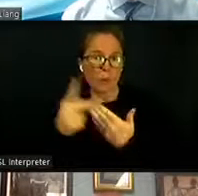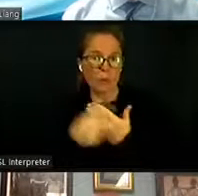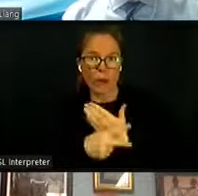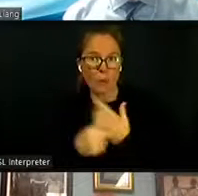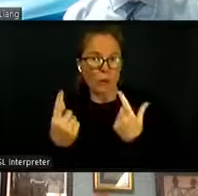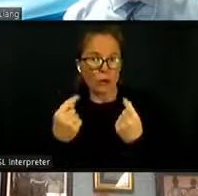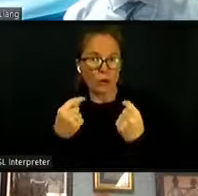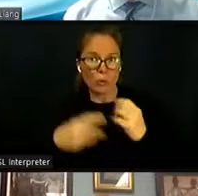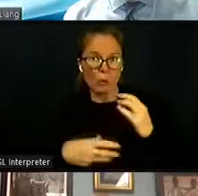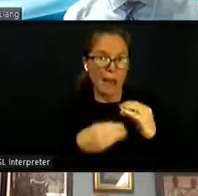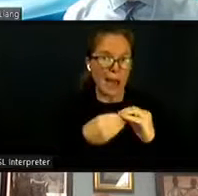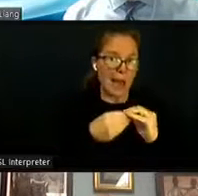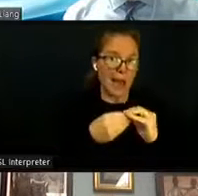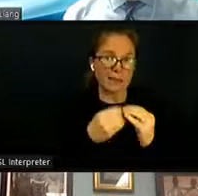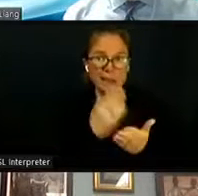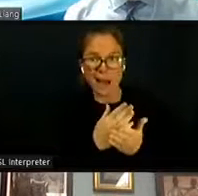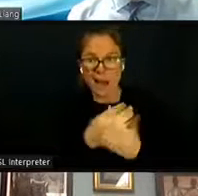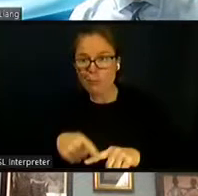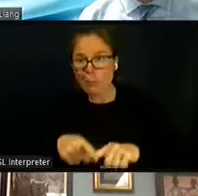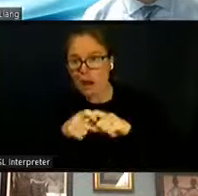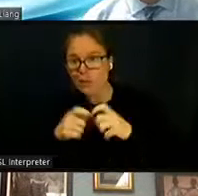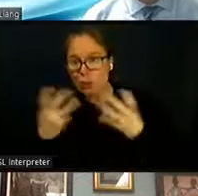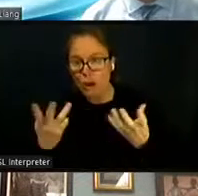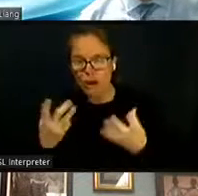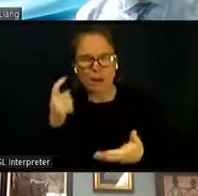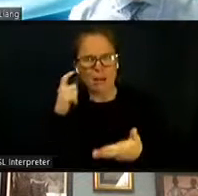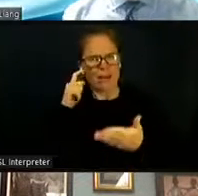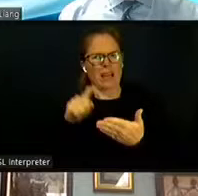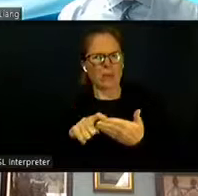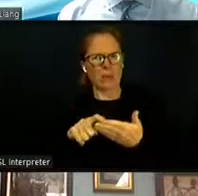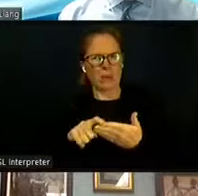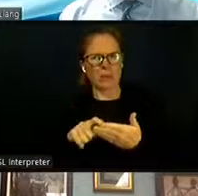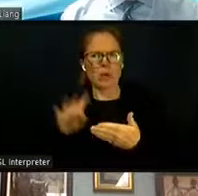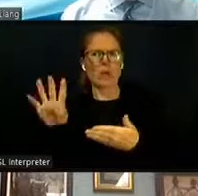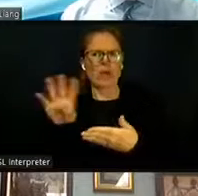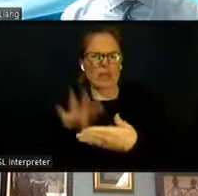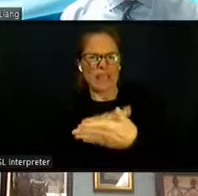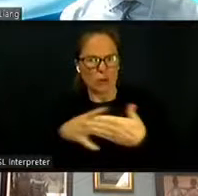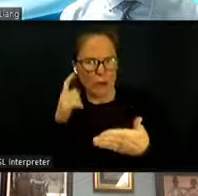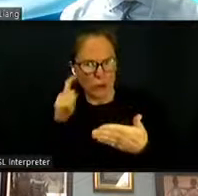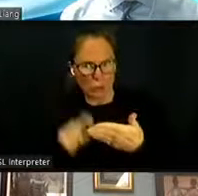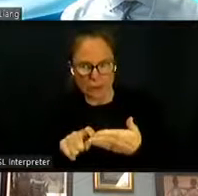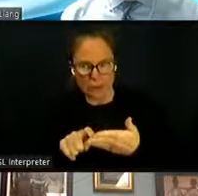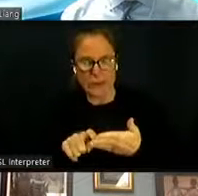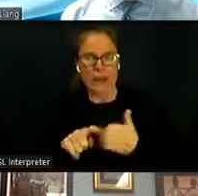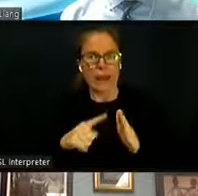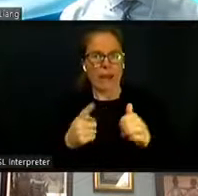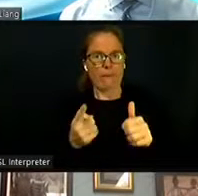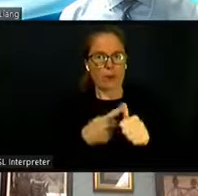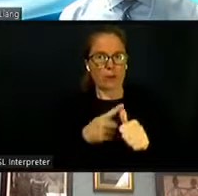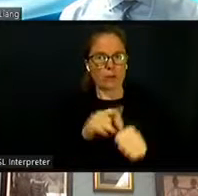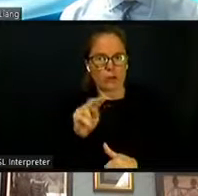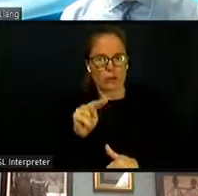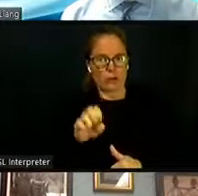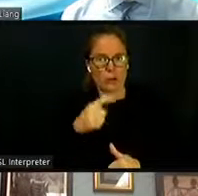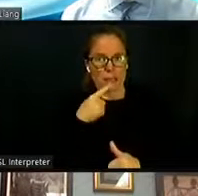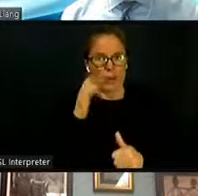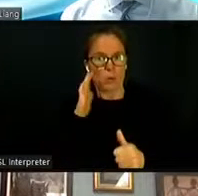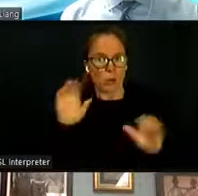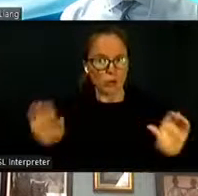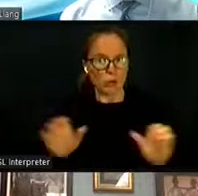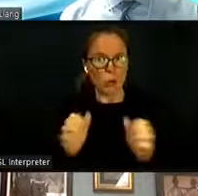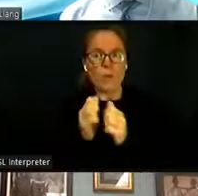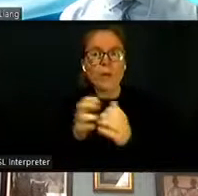noticed, I'm going to sort of lay out the timeline of the county's actions. So what I noticed is that initially in June, they were going to do this without research